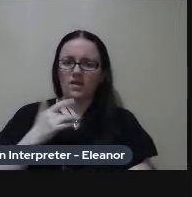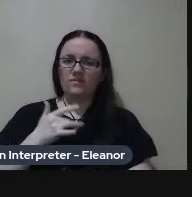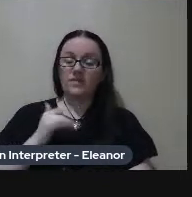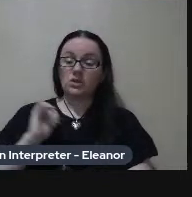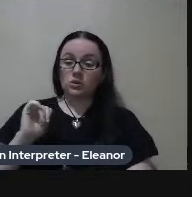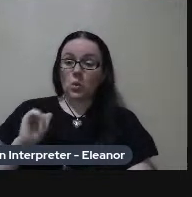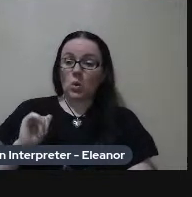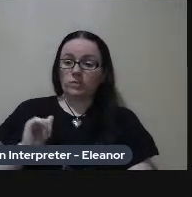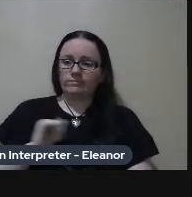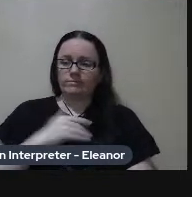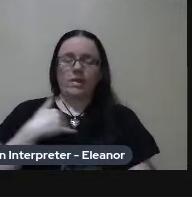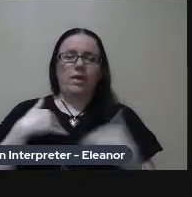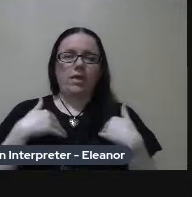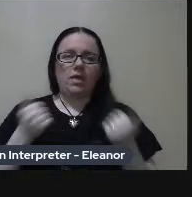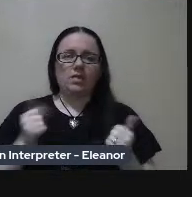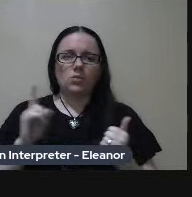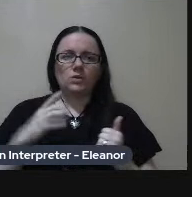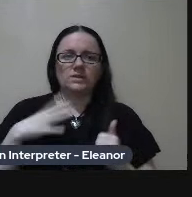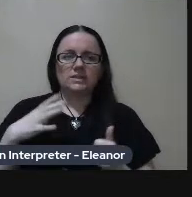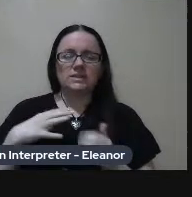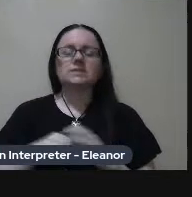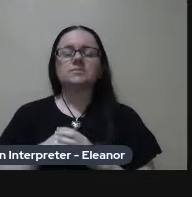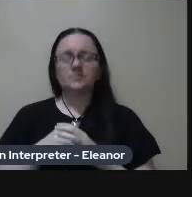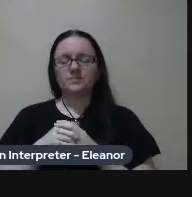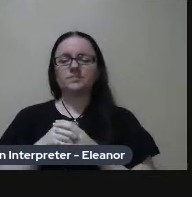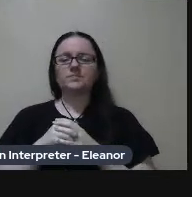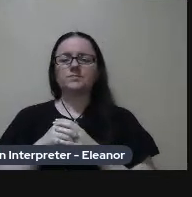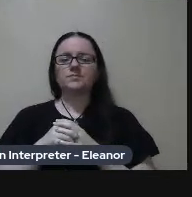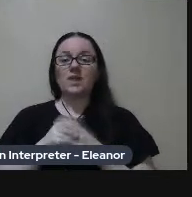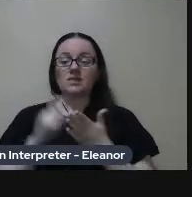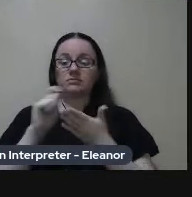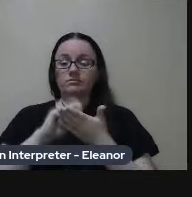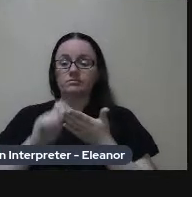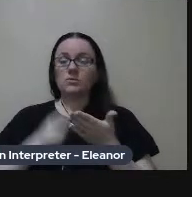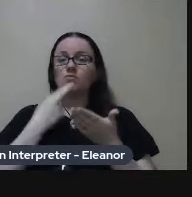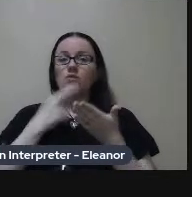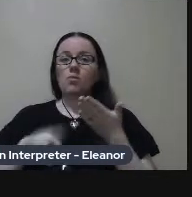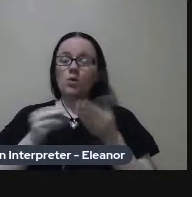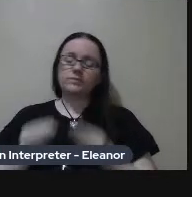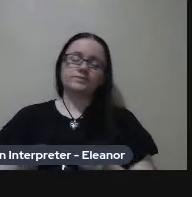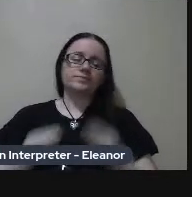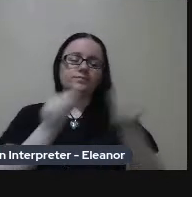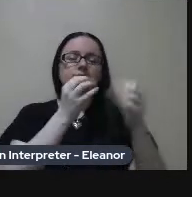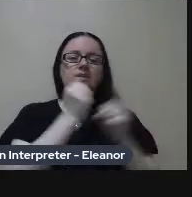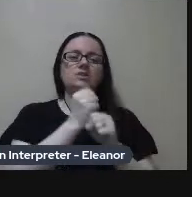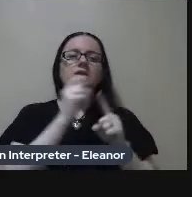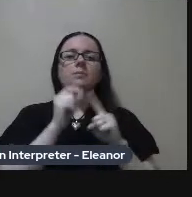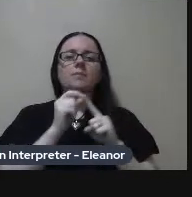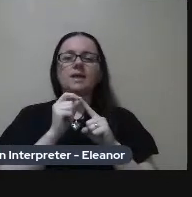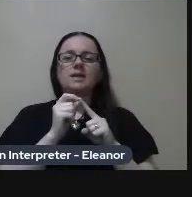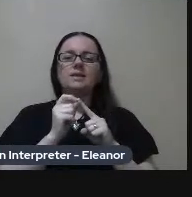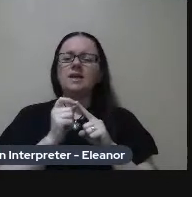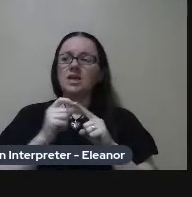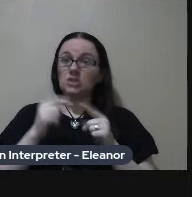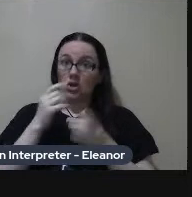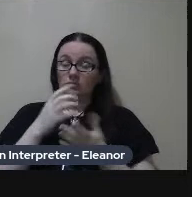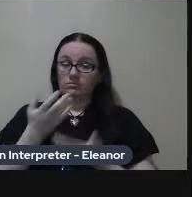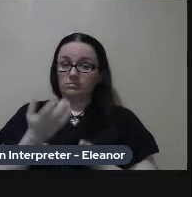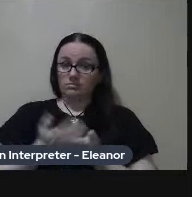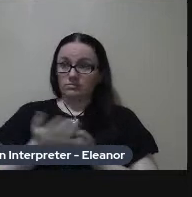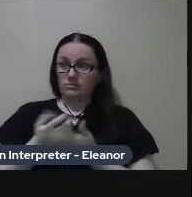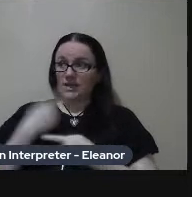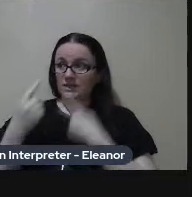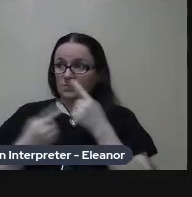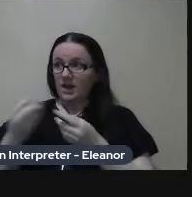conditions. They write up a report which is sent to your GP, and they'll have a conversation about that, and then the GP will present